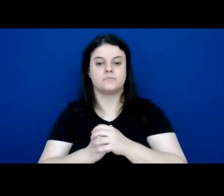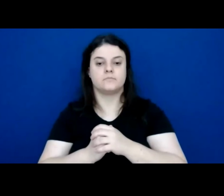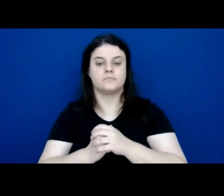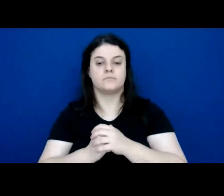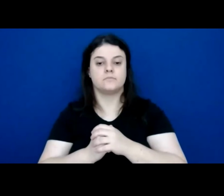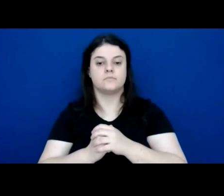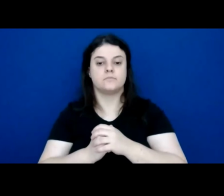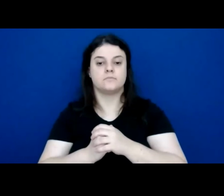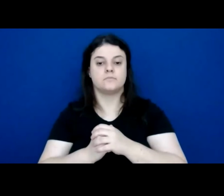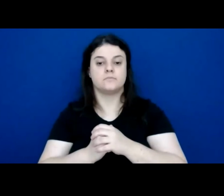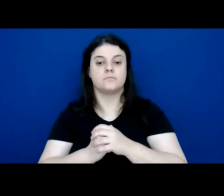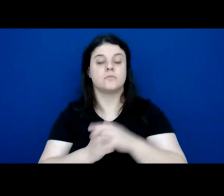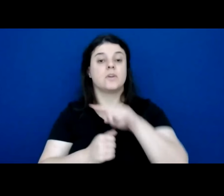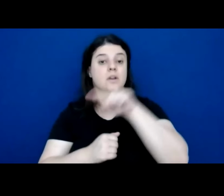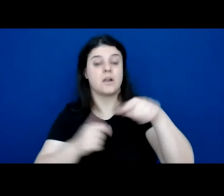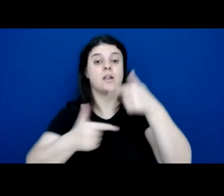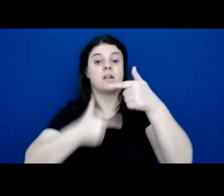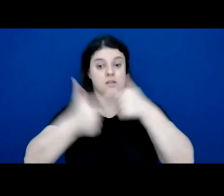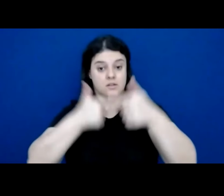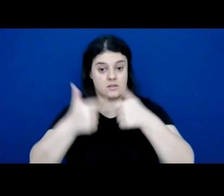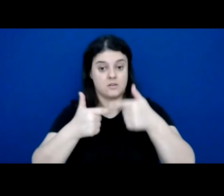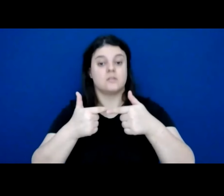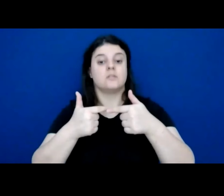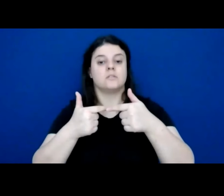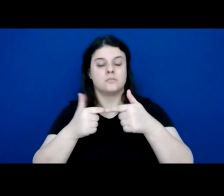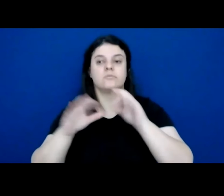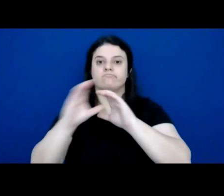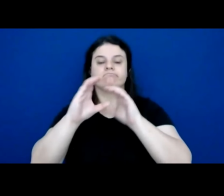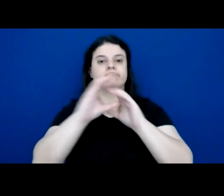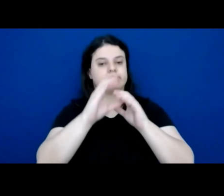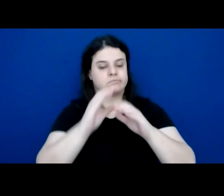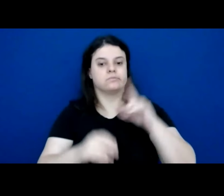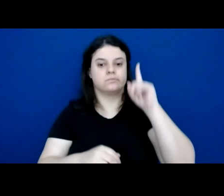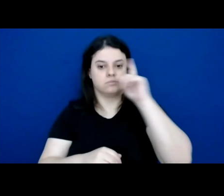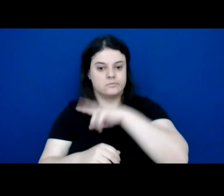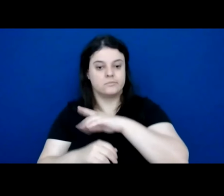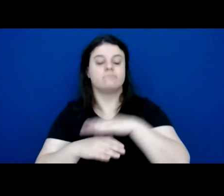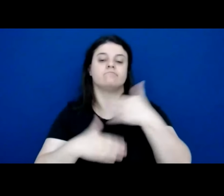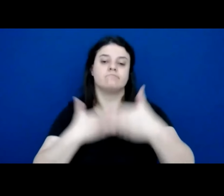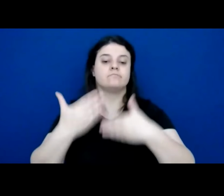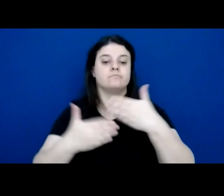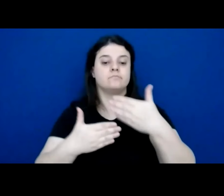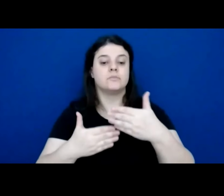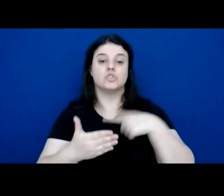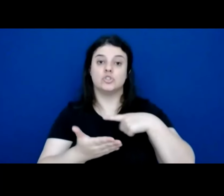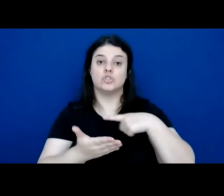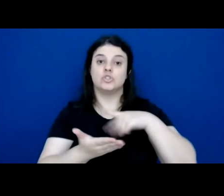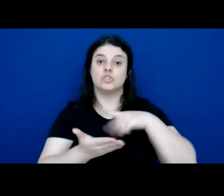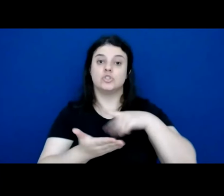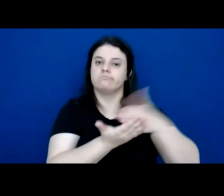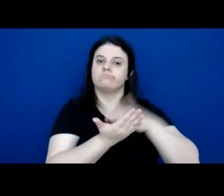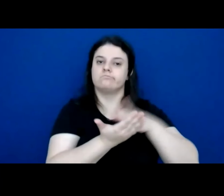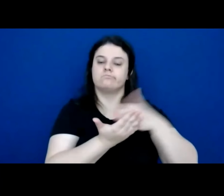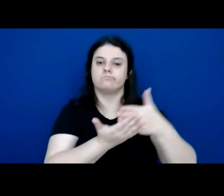and they had to work together a lot, so they had to communicate a lot, and they used an interpreter all the time.